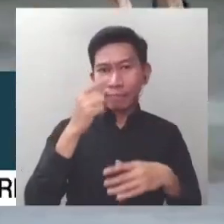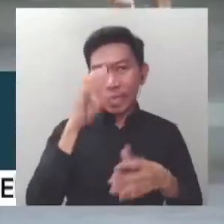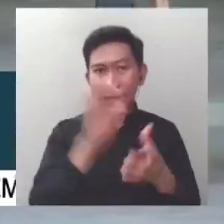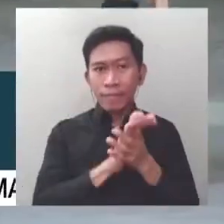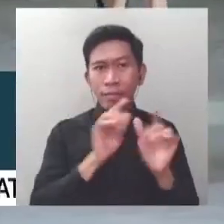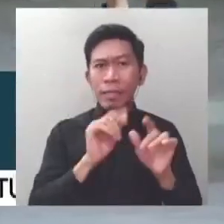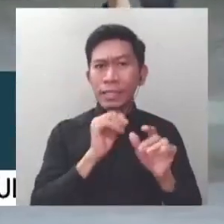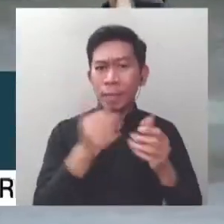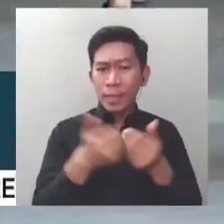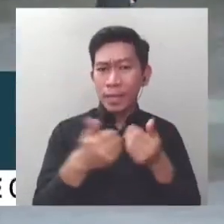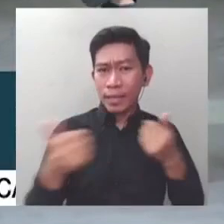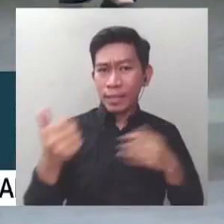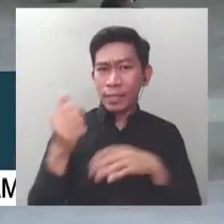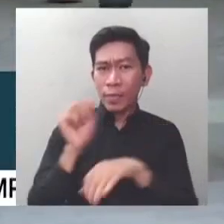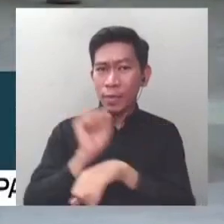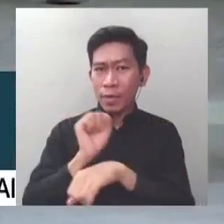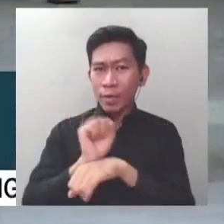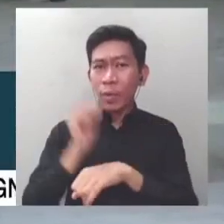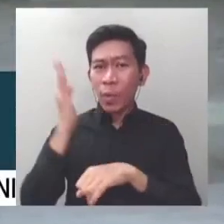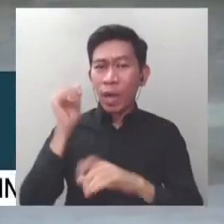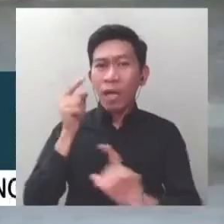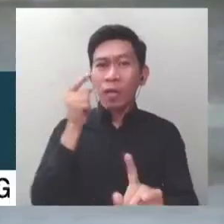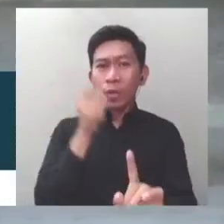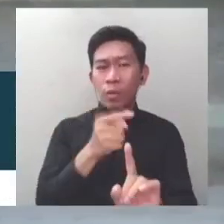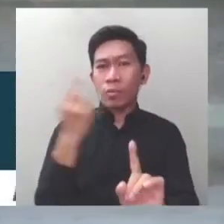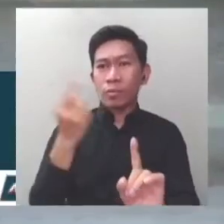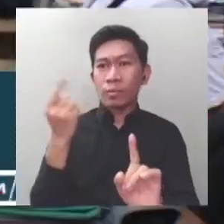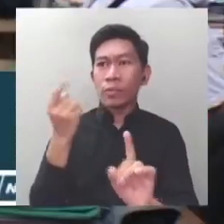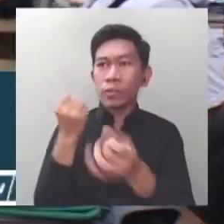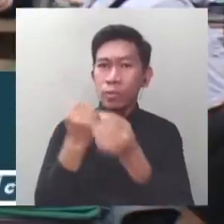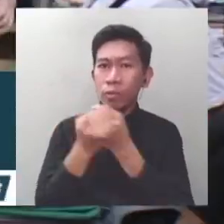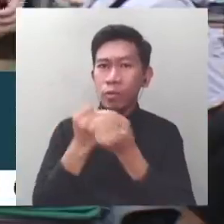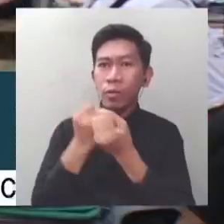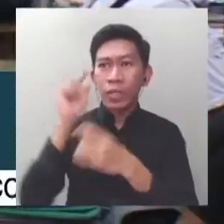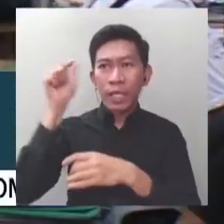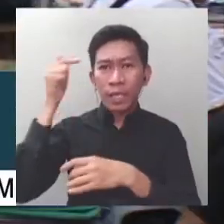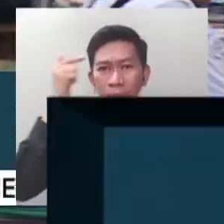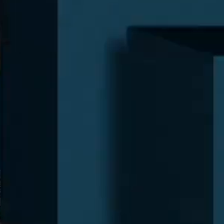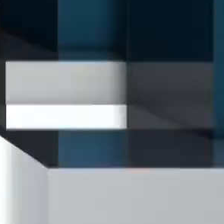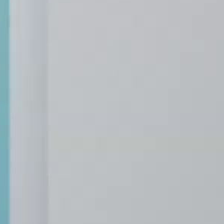was to help the government craft policies to improve the lives of Filipinos.